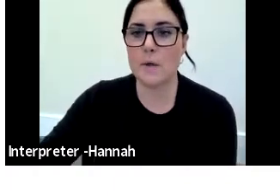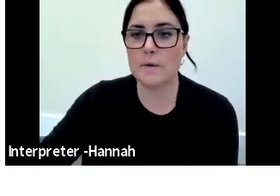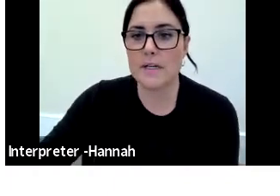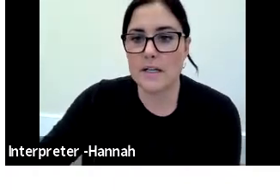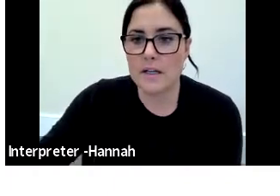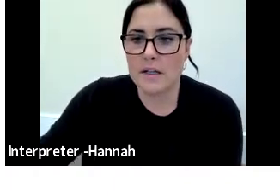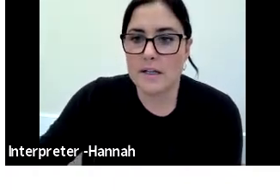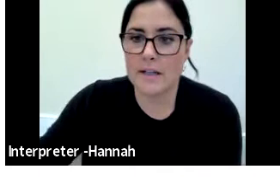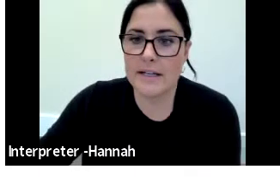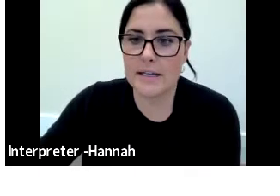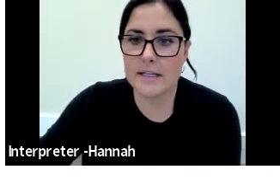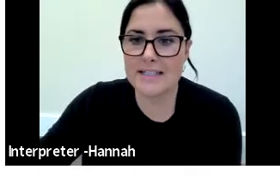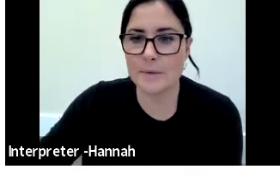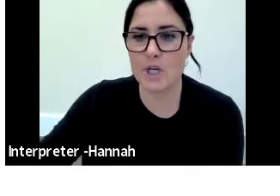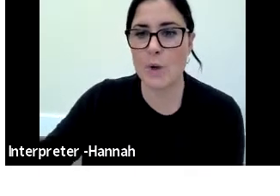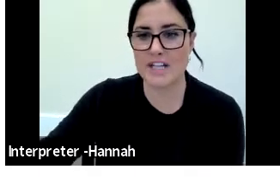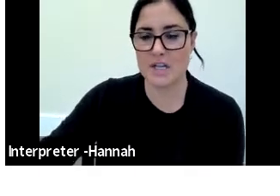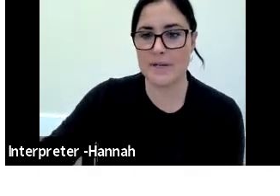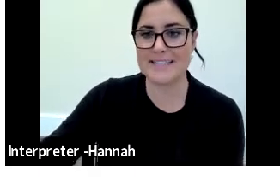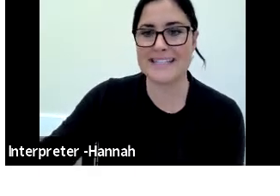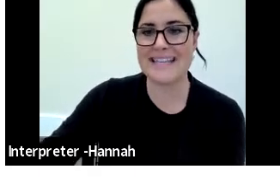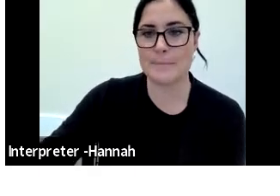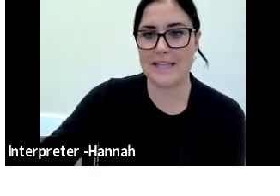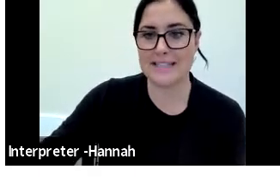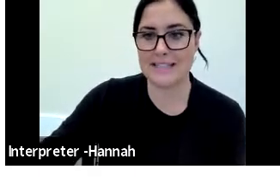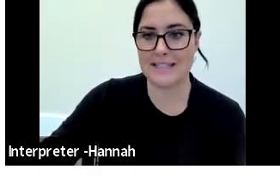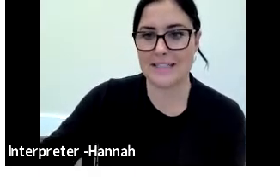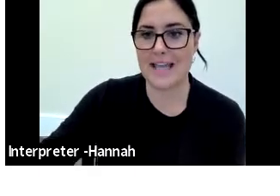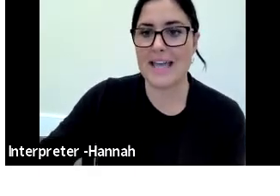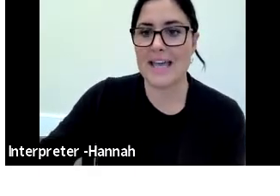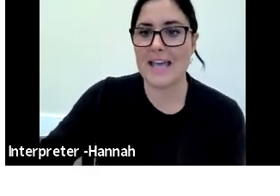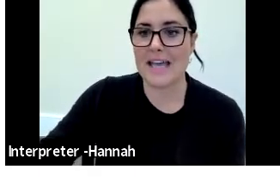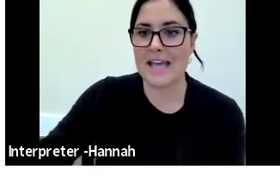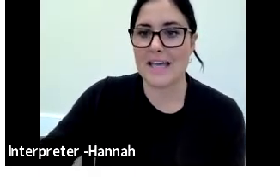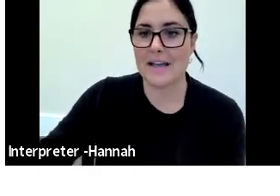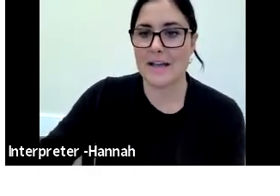Yeah, so it's not really a question, but it's a statement.